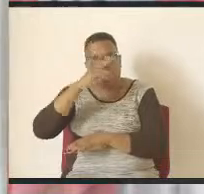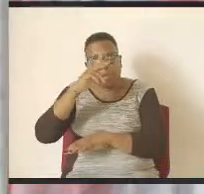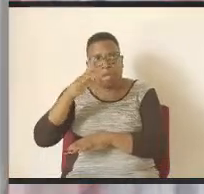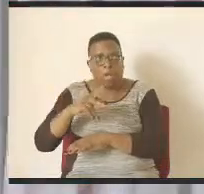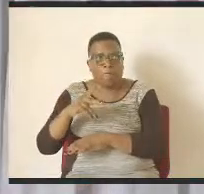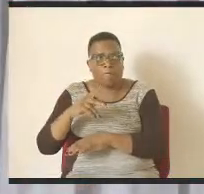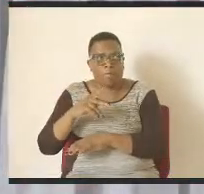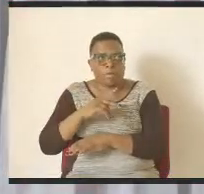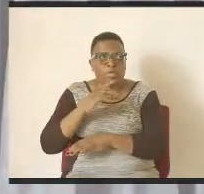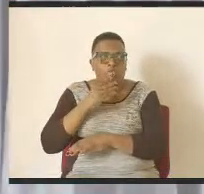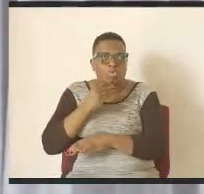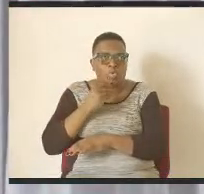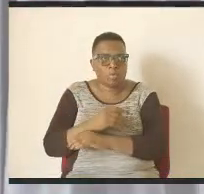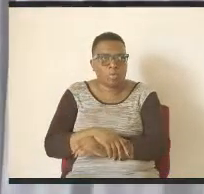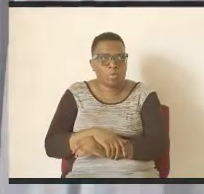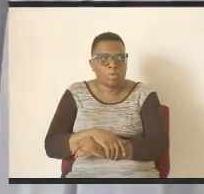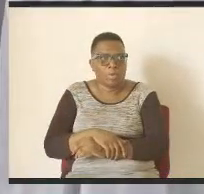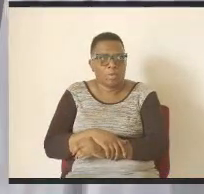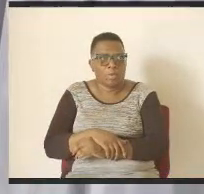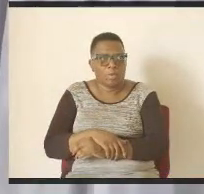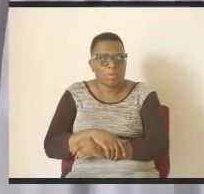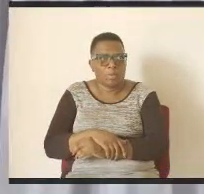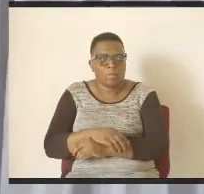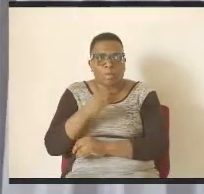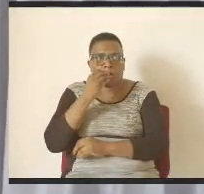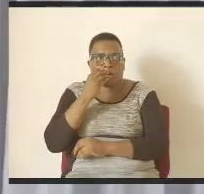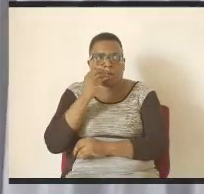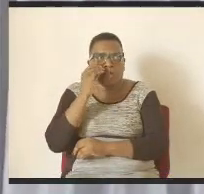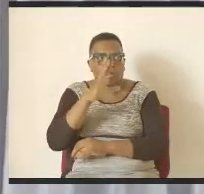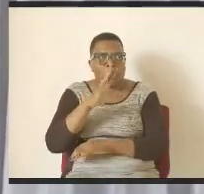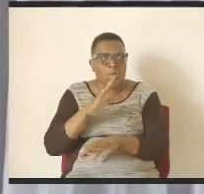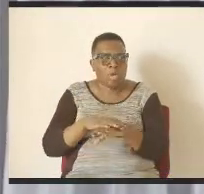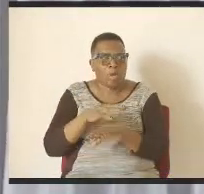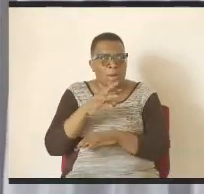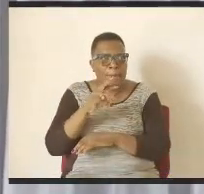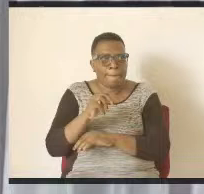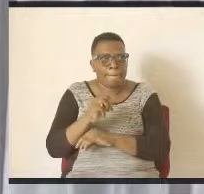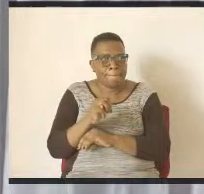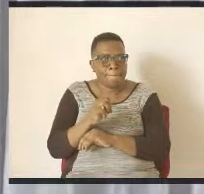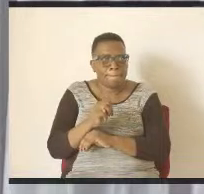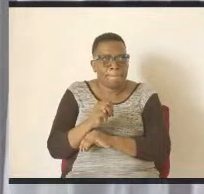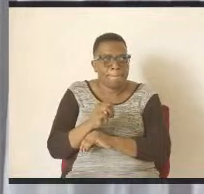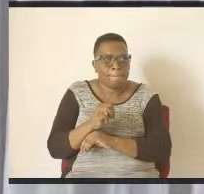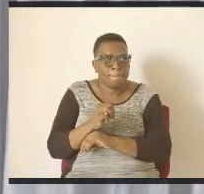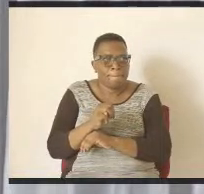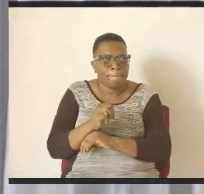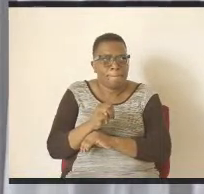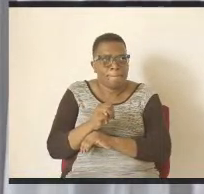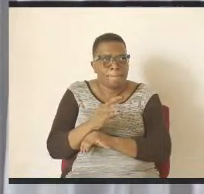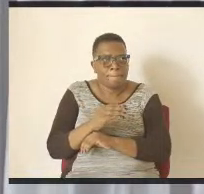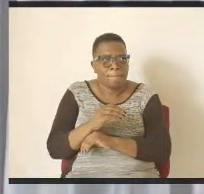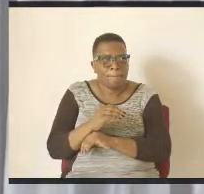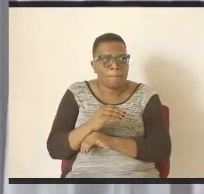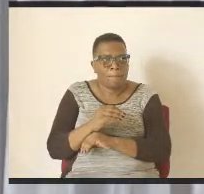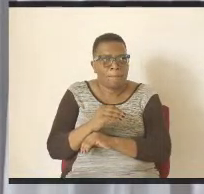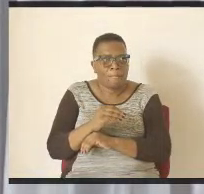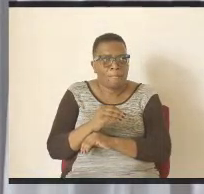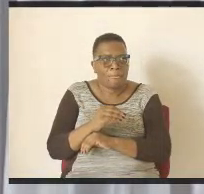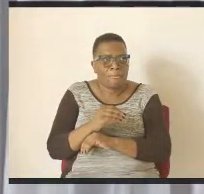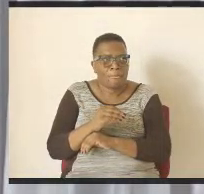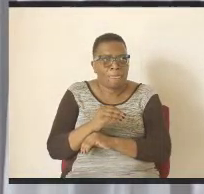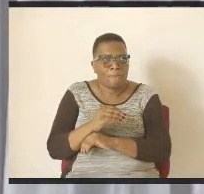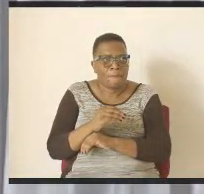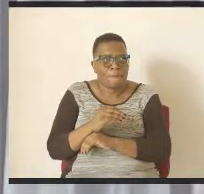ironic. Then they spat on him and took the reed, which is a wooden